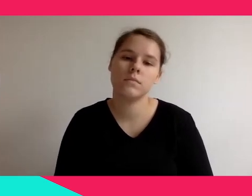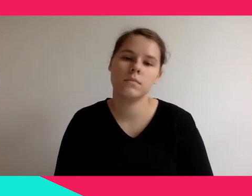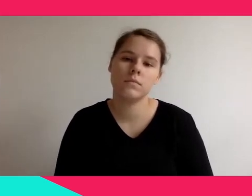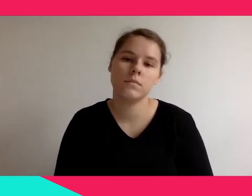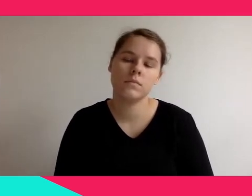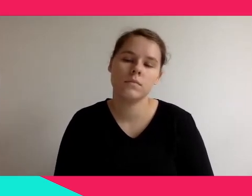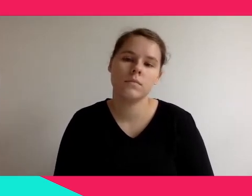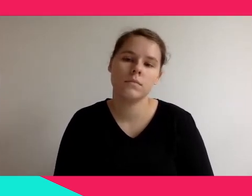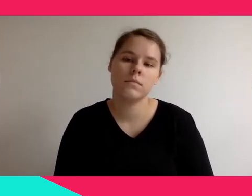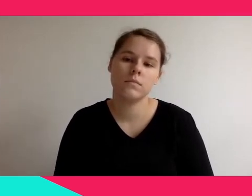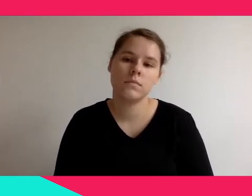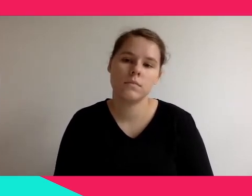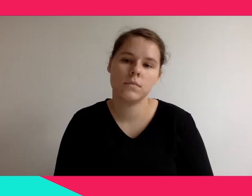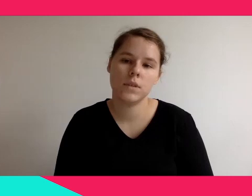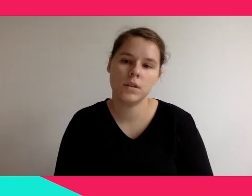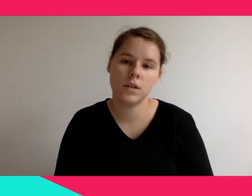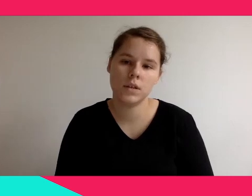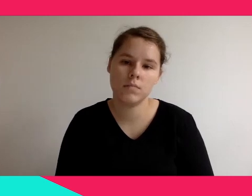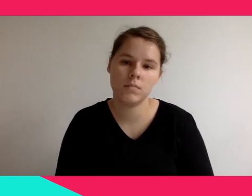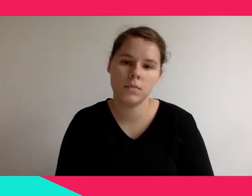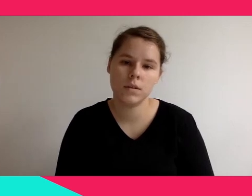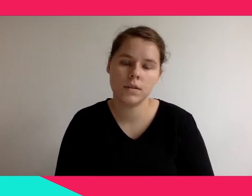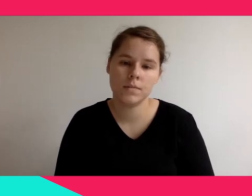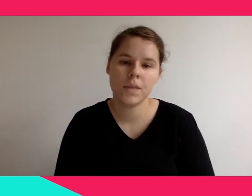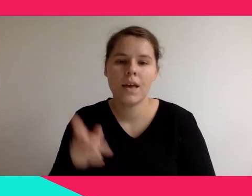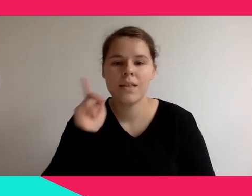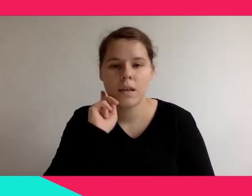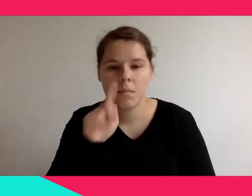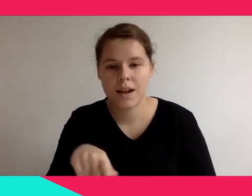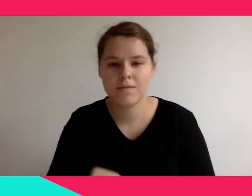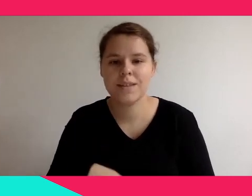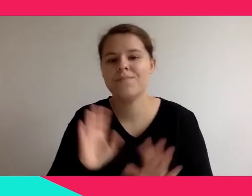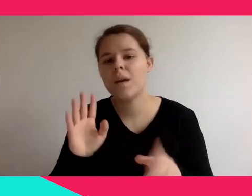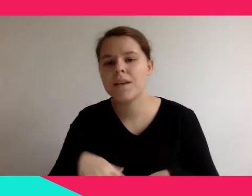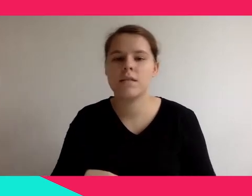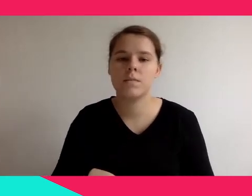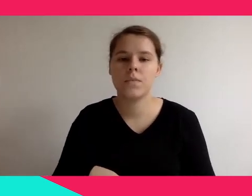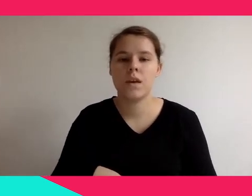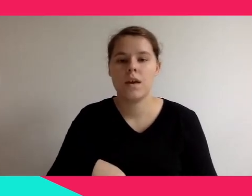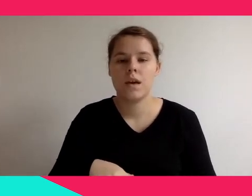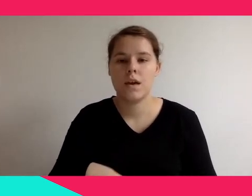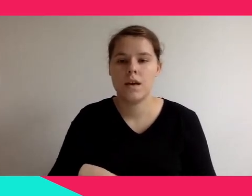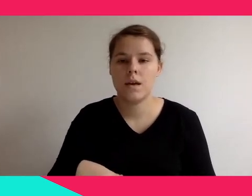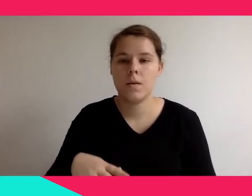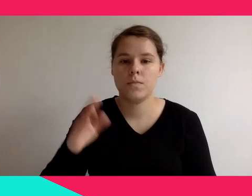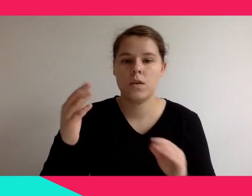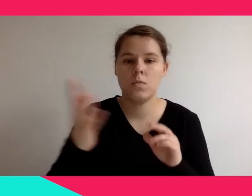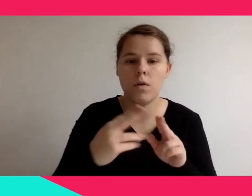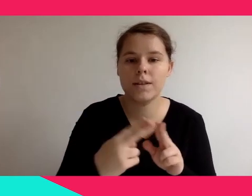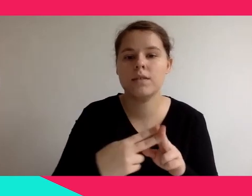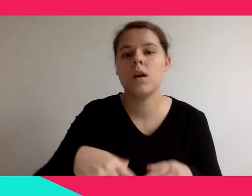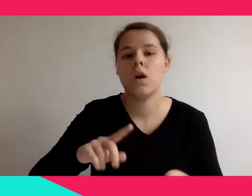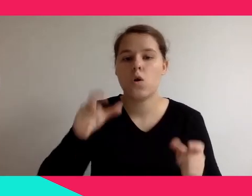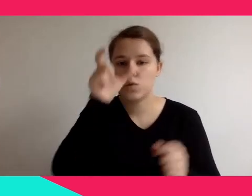for them for a very long time, the people of Heineken were able to find the images that they wanted to